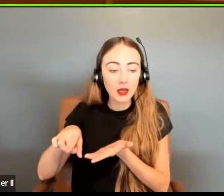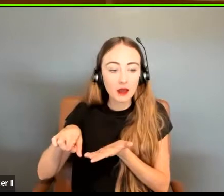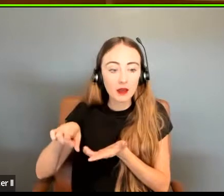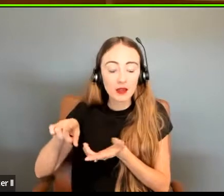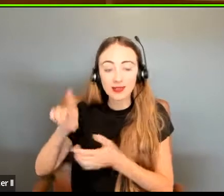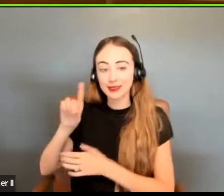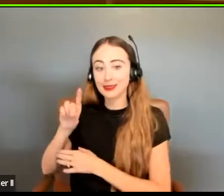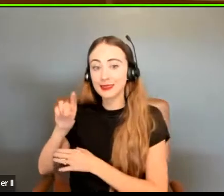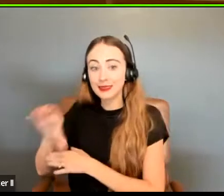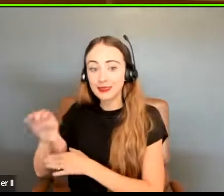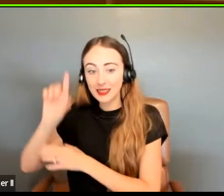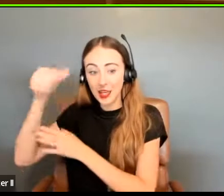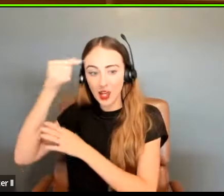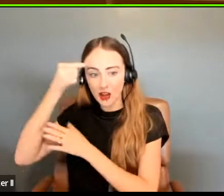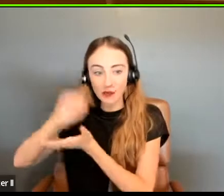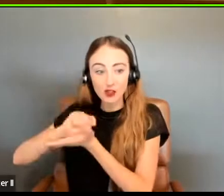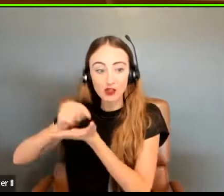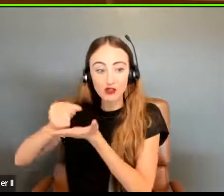government, DC treasurer.